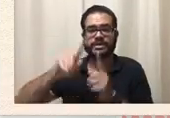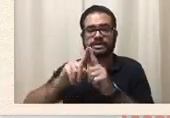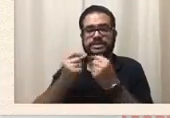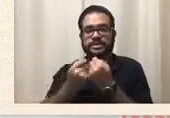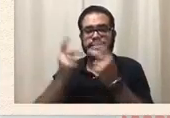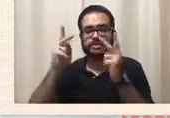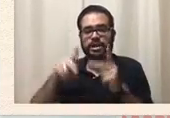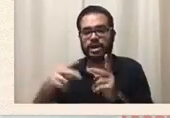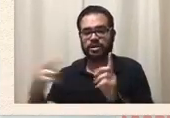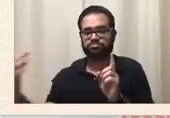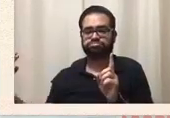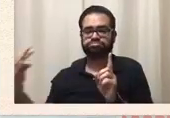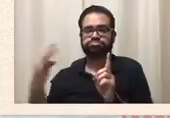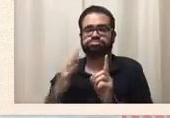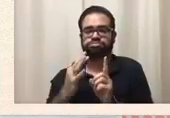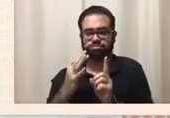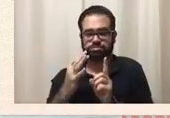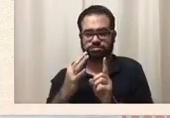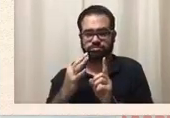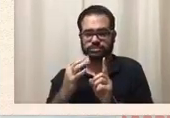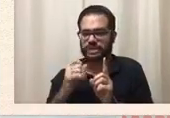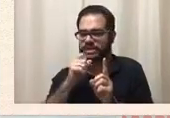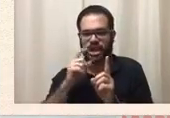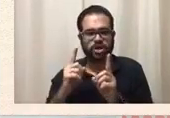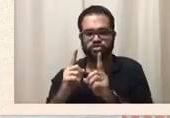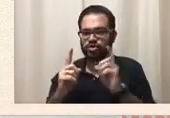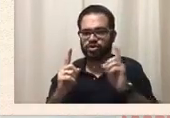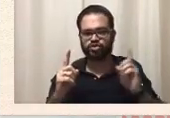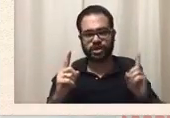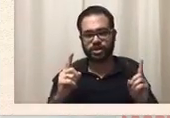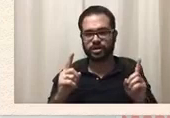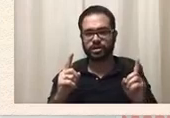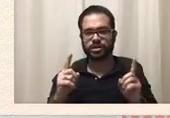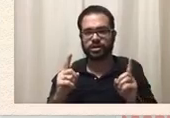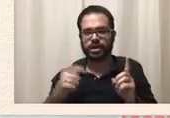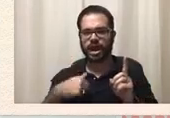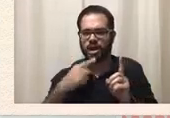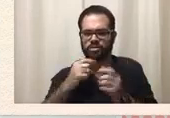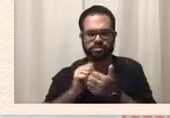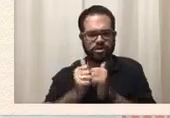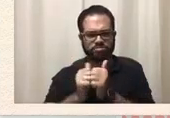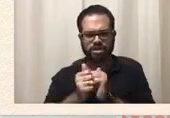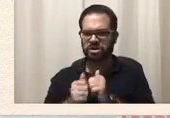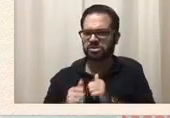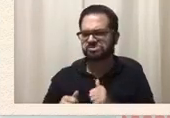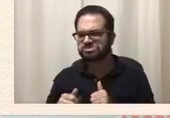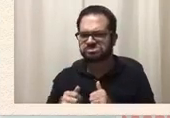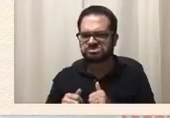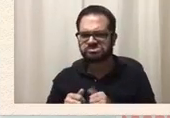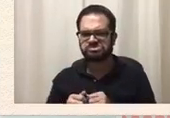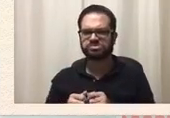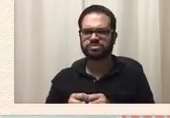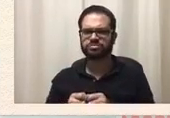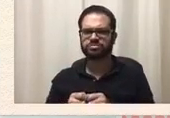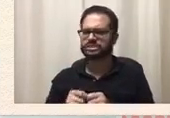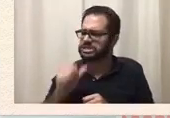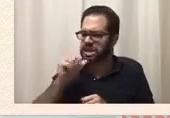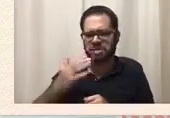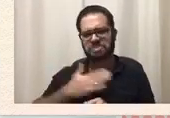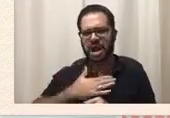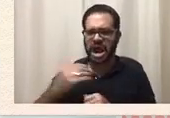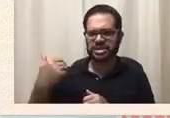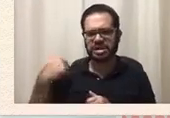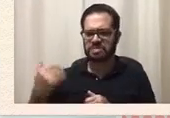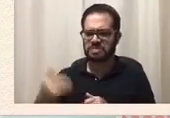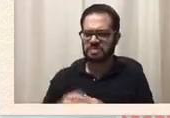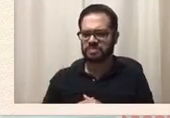didn't retreat. Instead, I made a competitive snarl. "Not on my watch." He looked right at